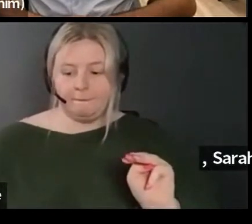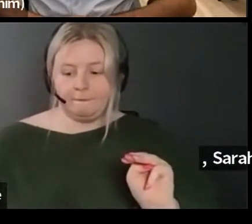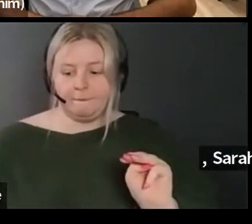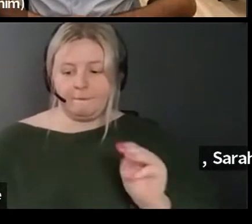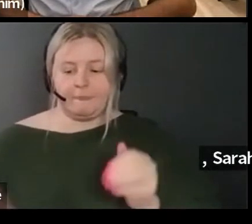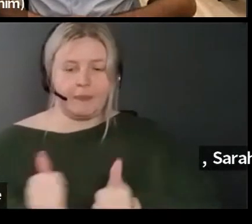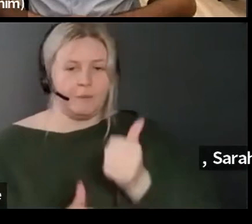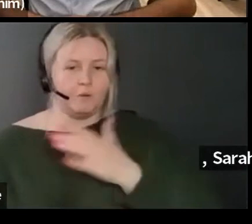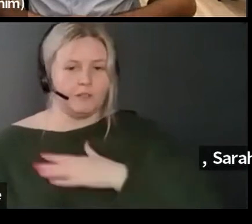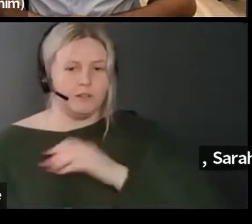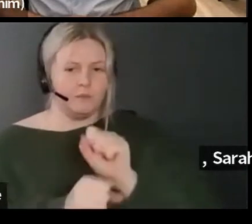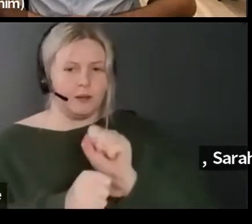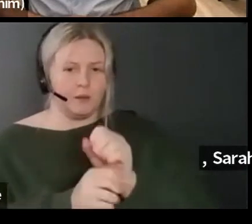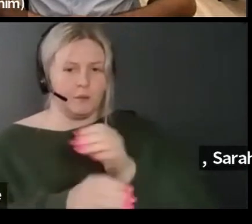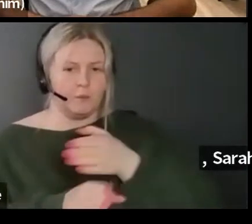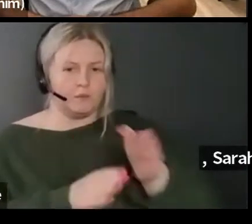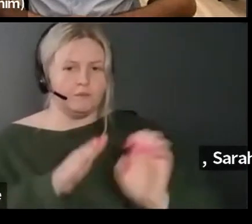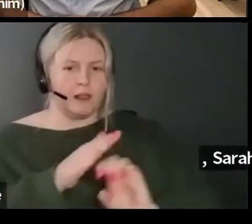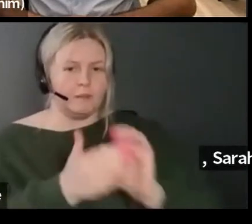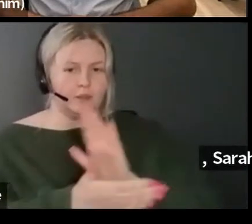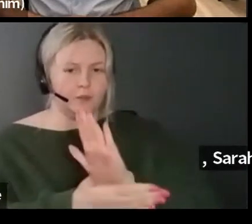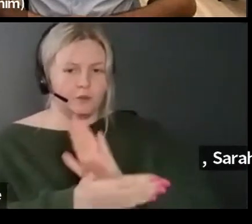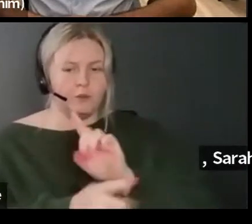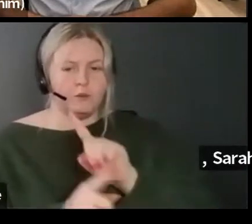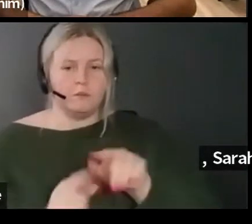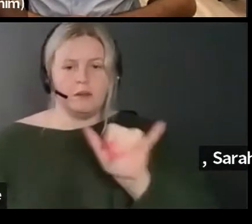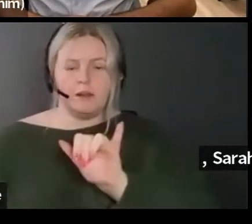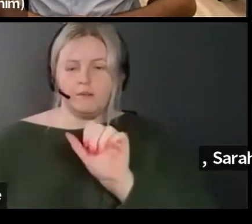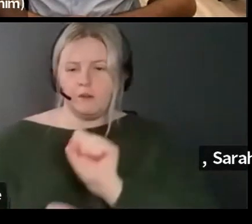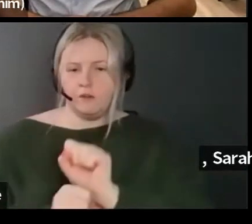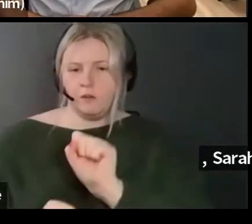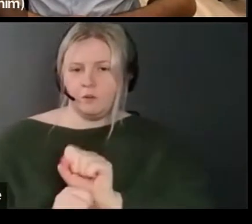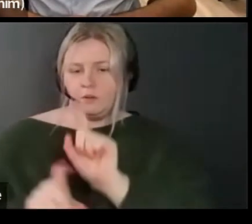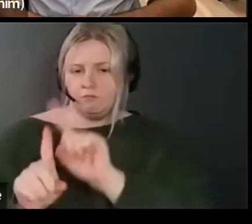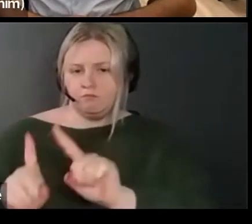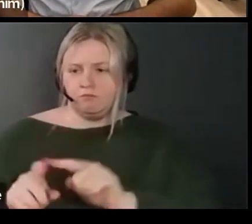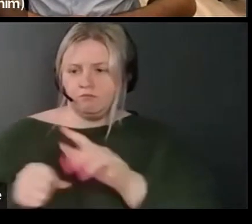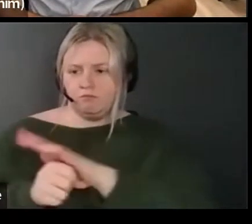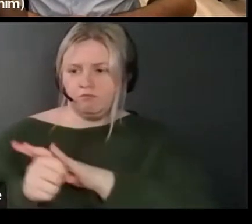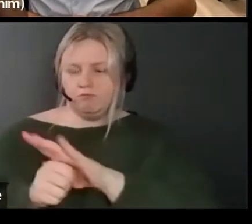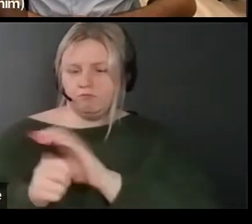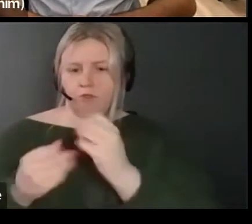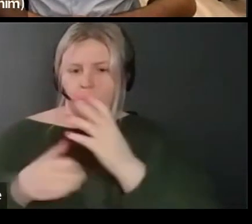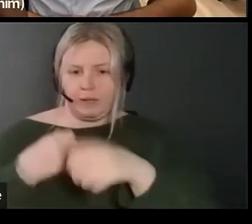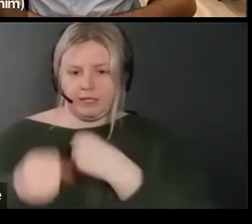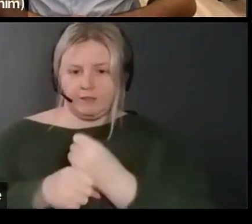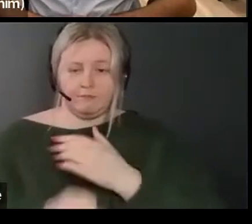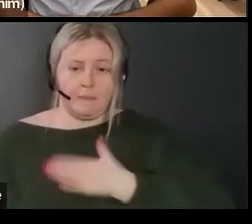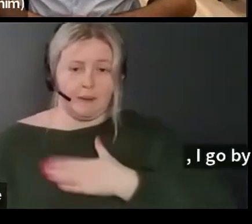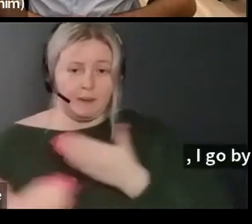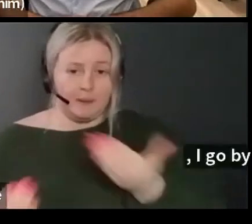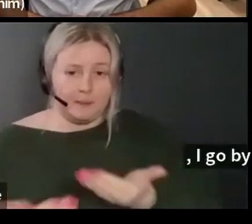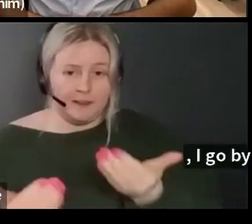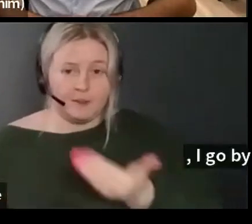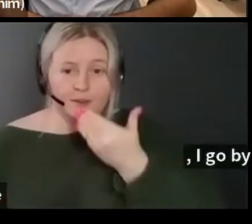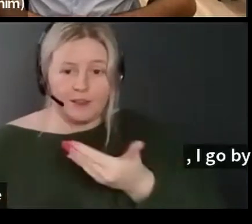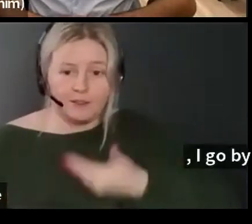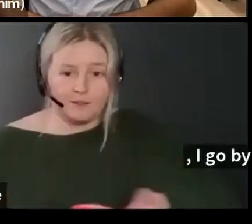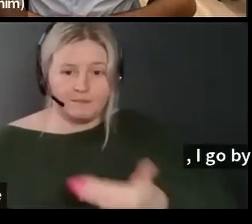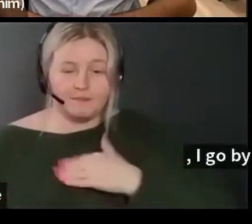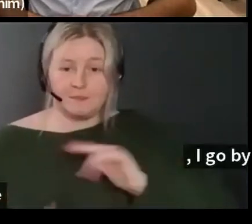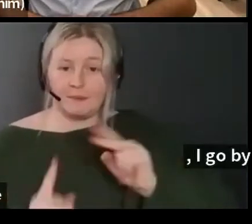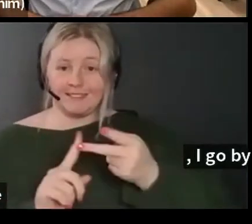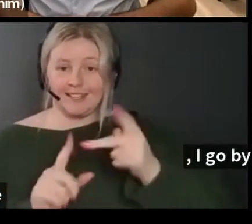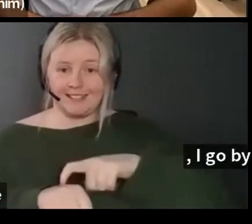schools in Montreal, but I've worked closely with DJ No over the years. I'm happy to be here. Thank you for having me. It's my second time on